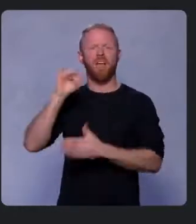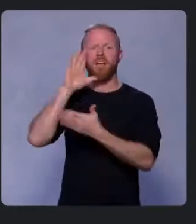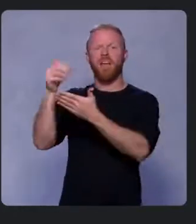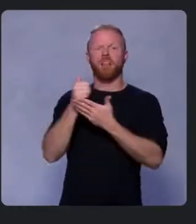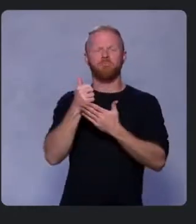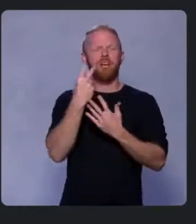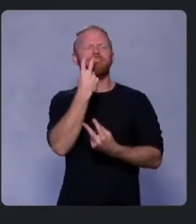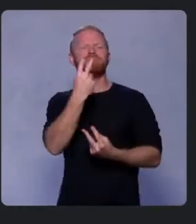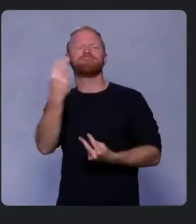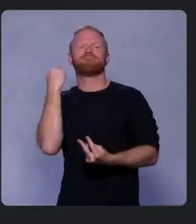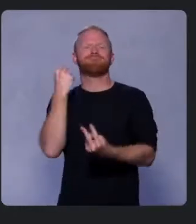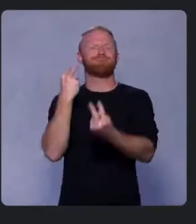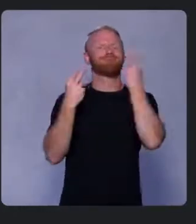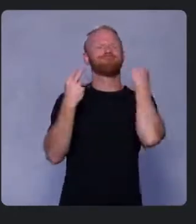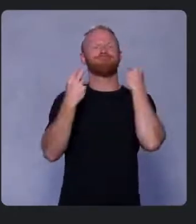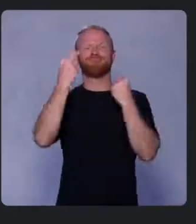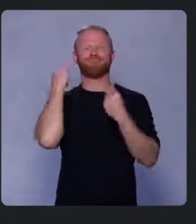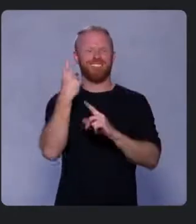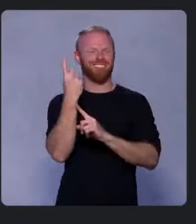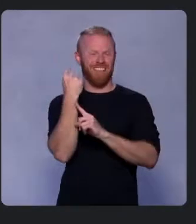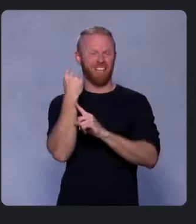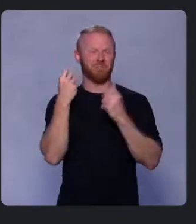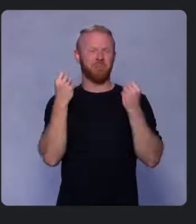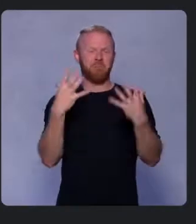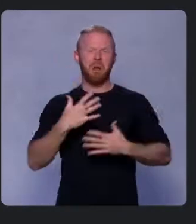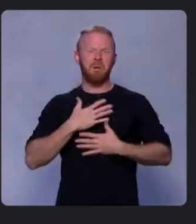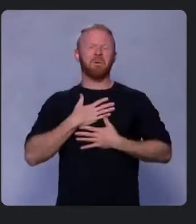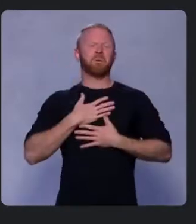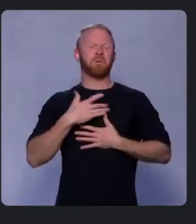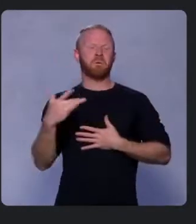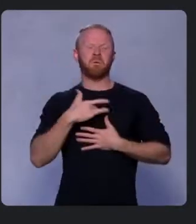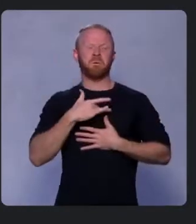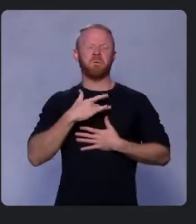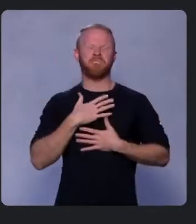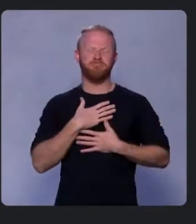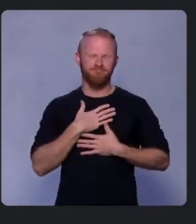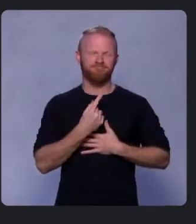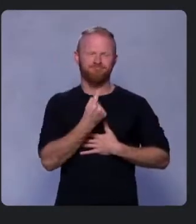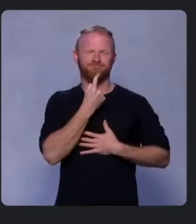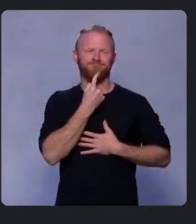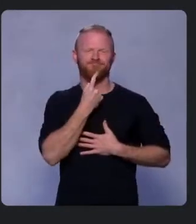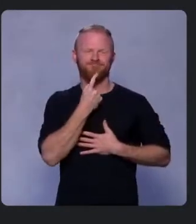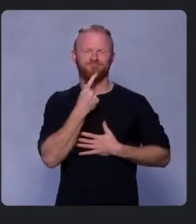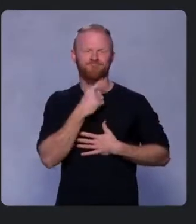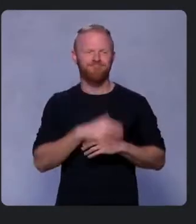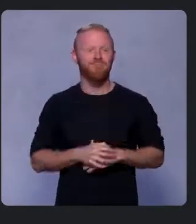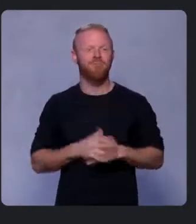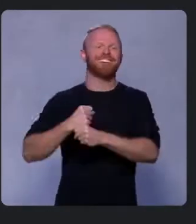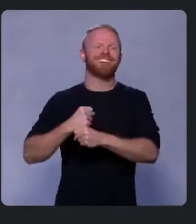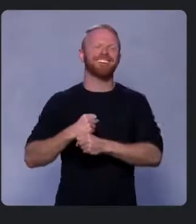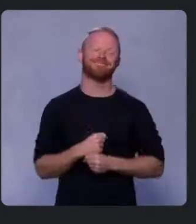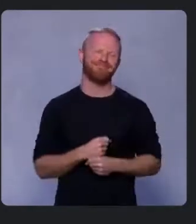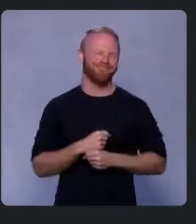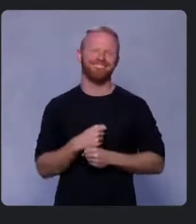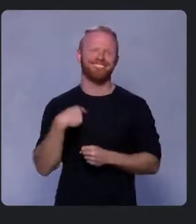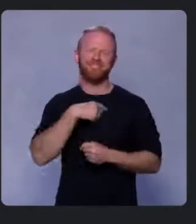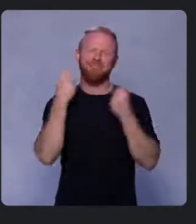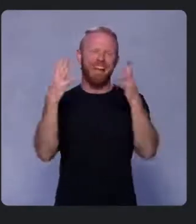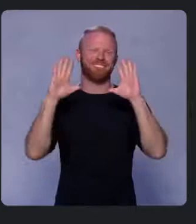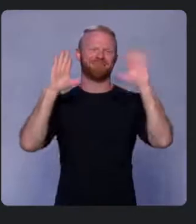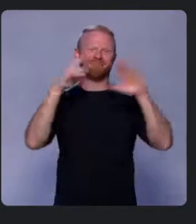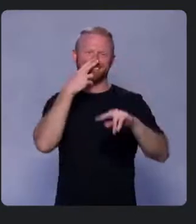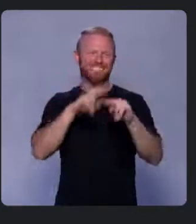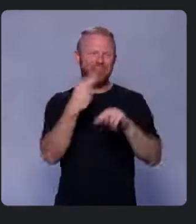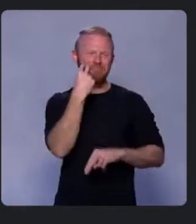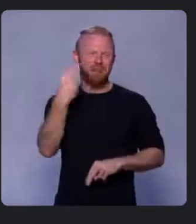moments, especially this past year when many of us have been feeling nostalgic. To talk about new innovations in Google Photos, memories there, but I